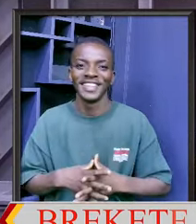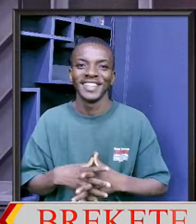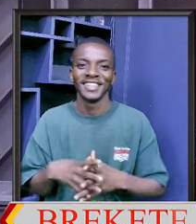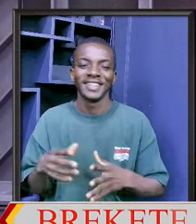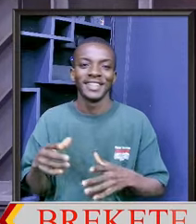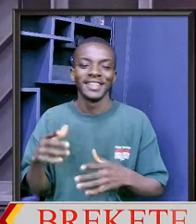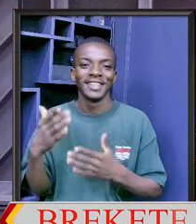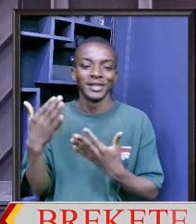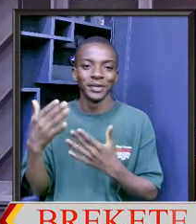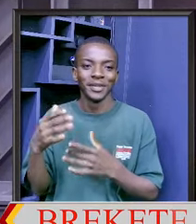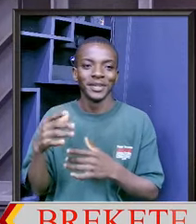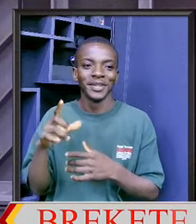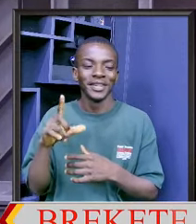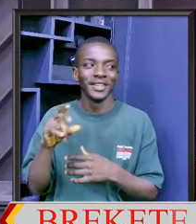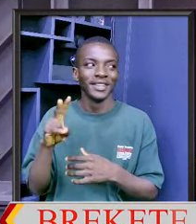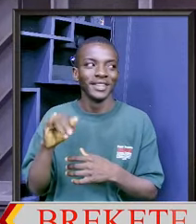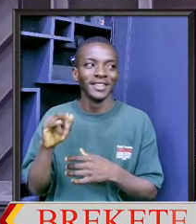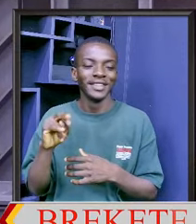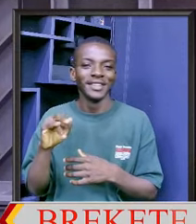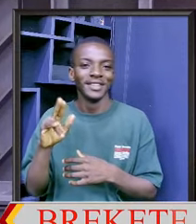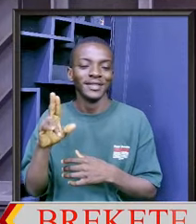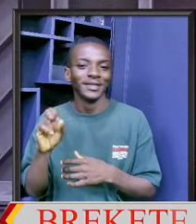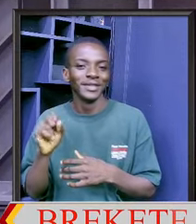Thank you, sir. Wait, no,